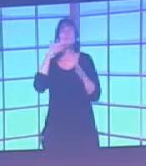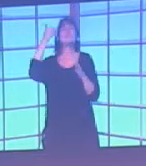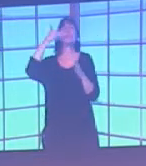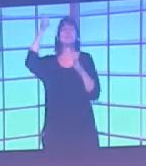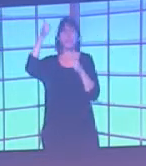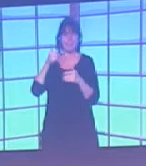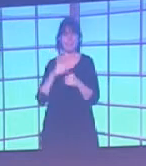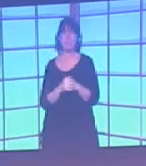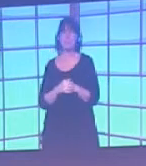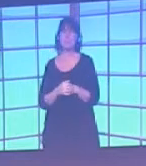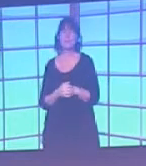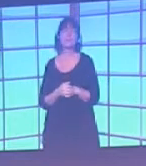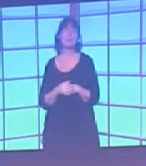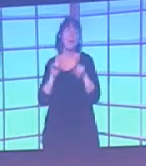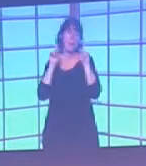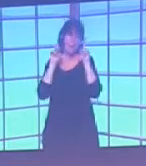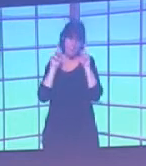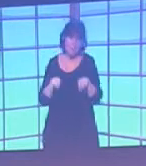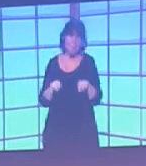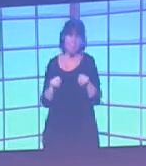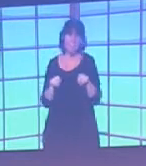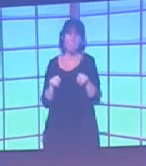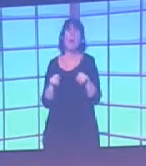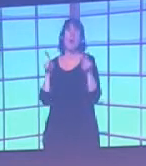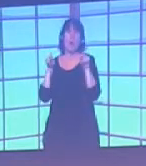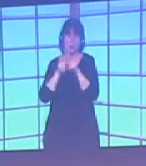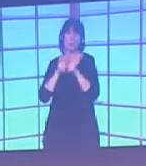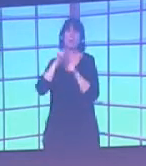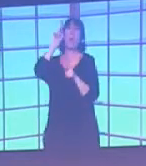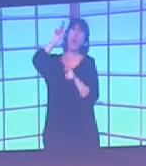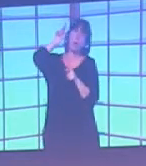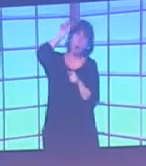as well, it has to come from the top. It has to come.